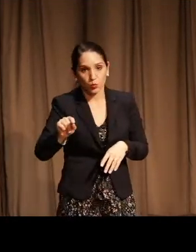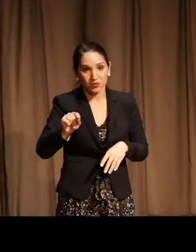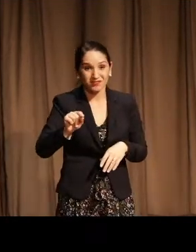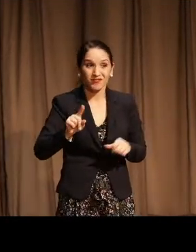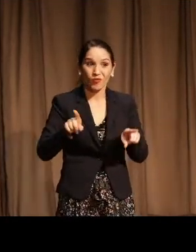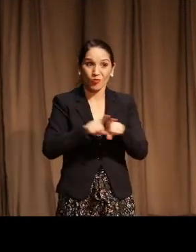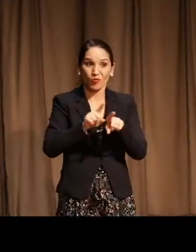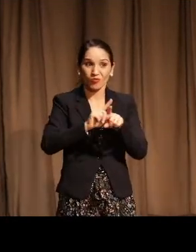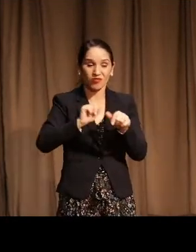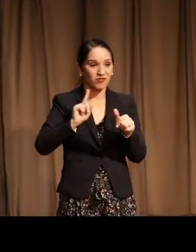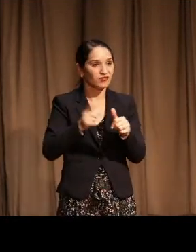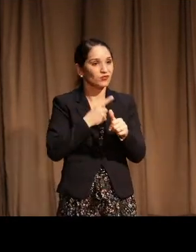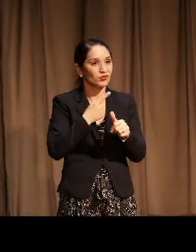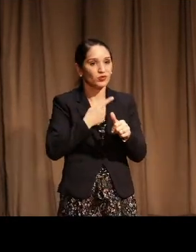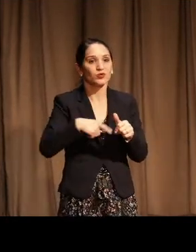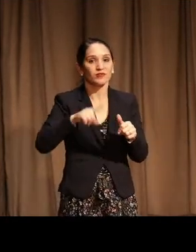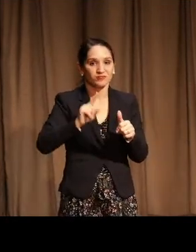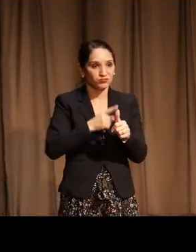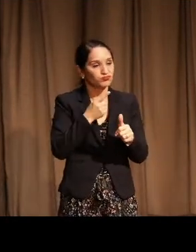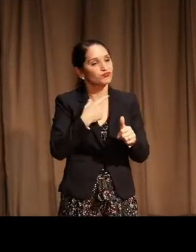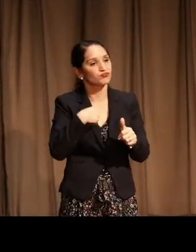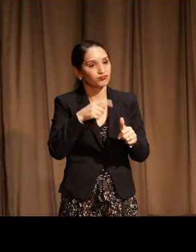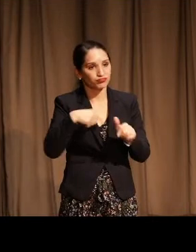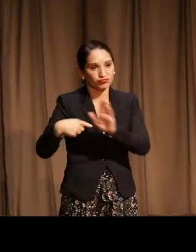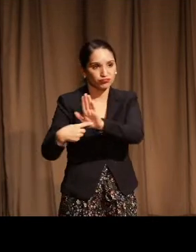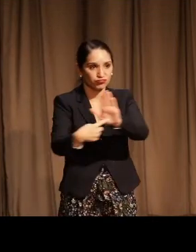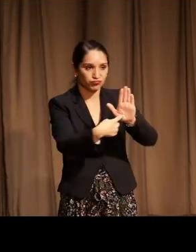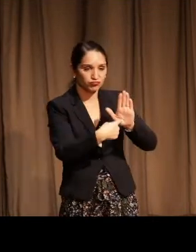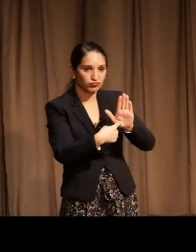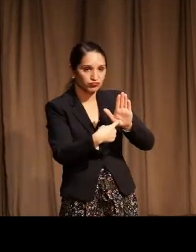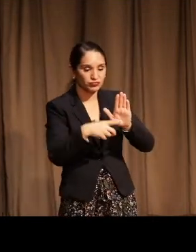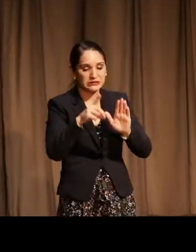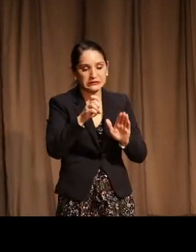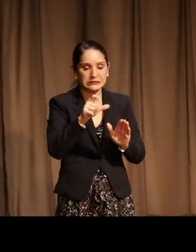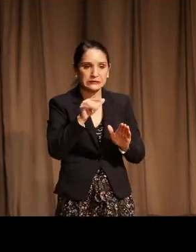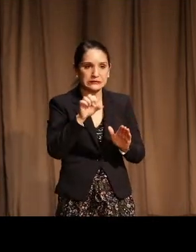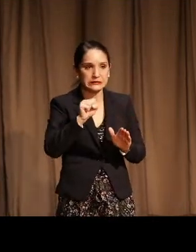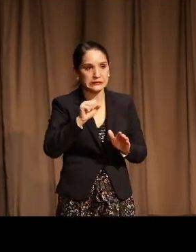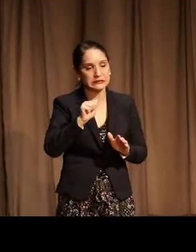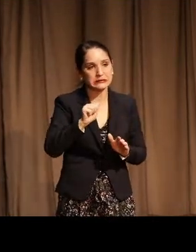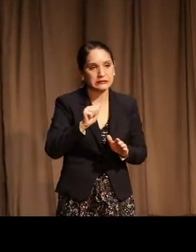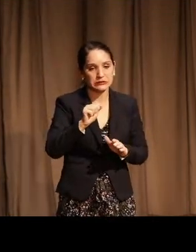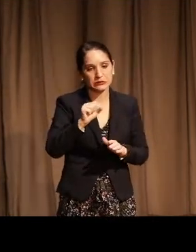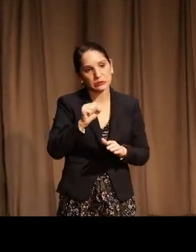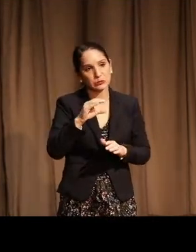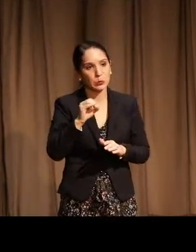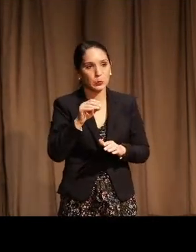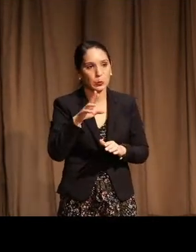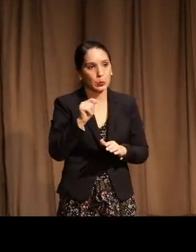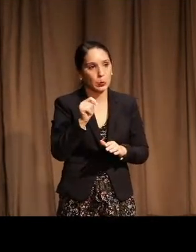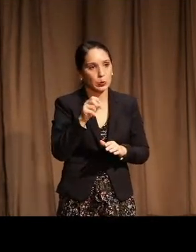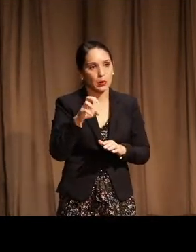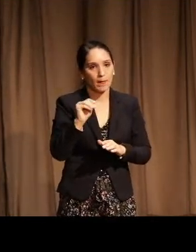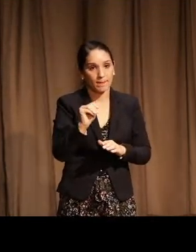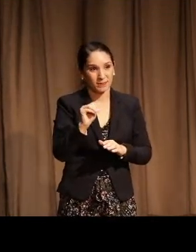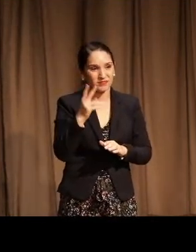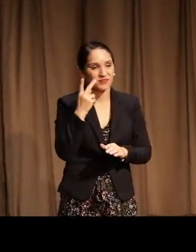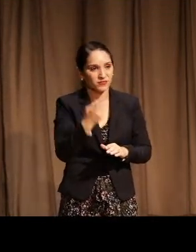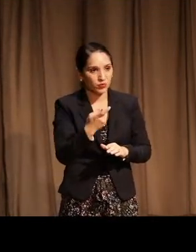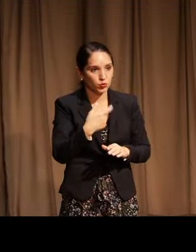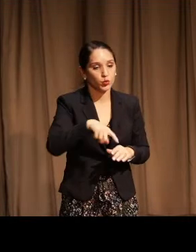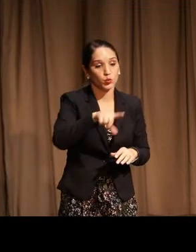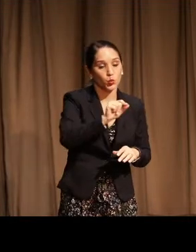first augmented reality exhibition, Felice Grodin, Invasive Species, which was on view from 2017